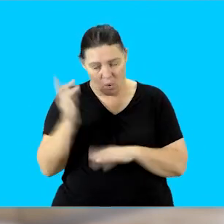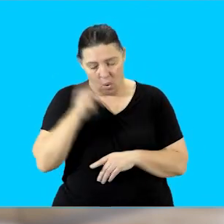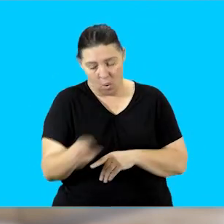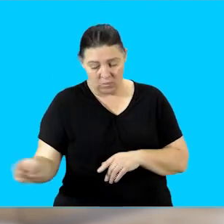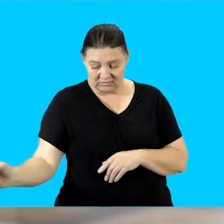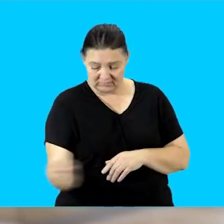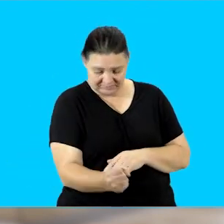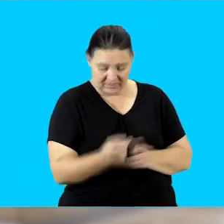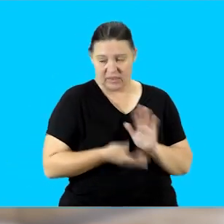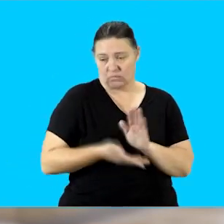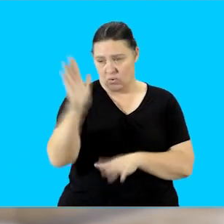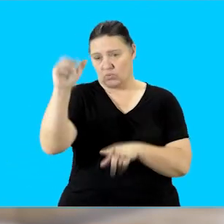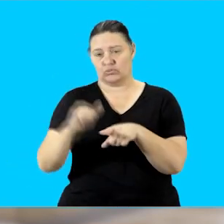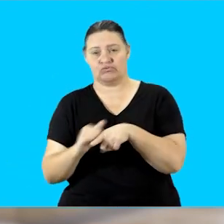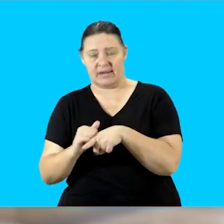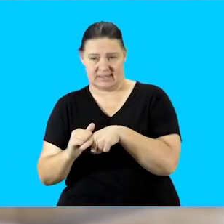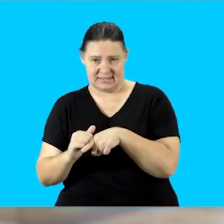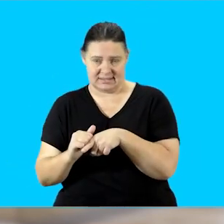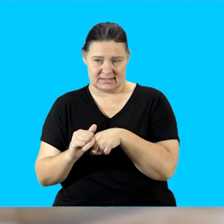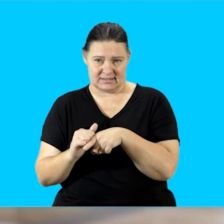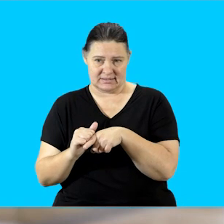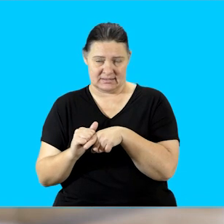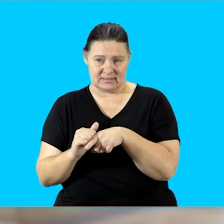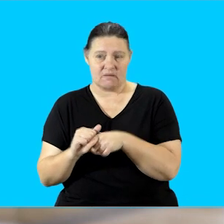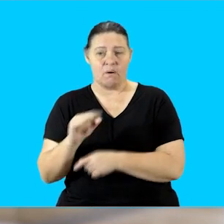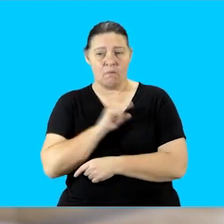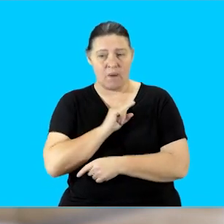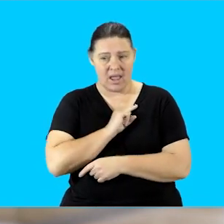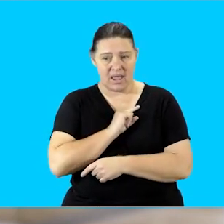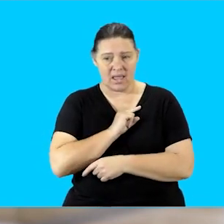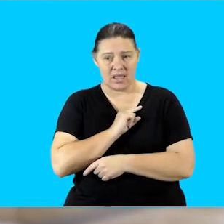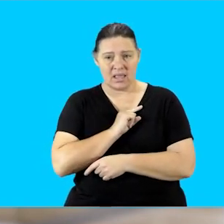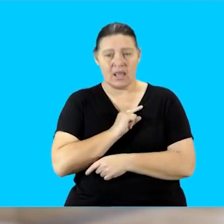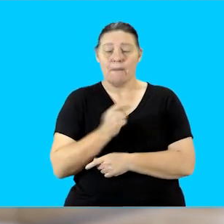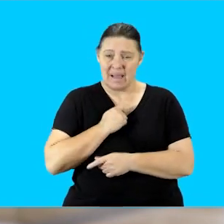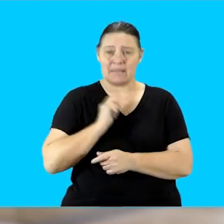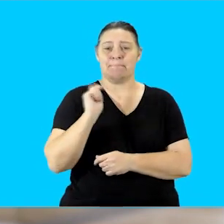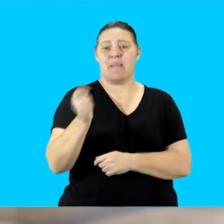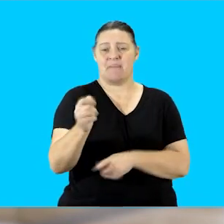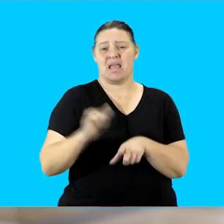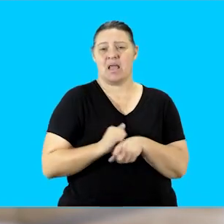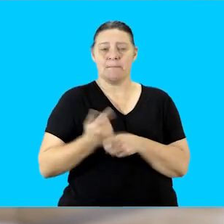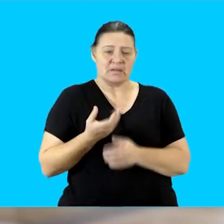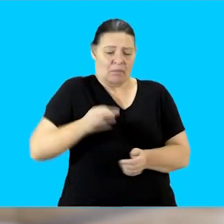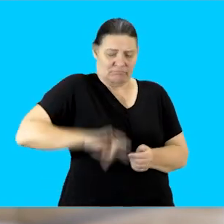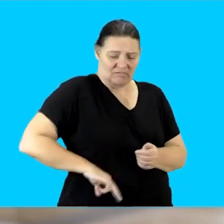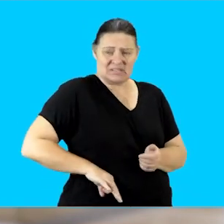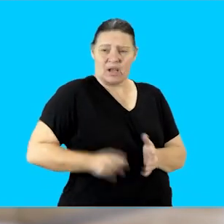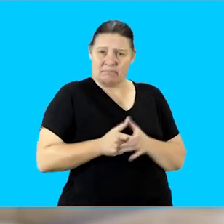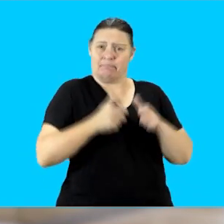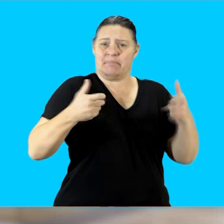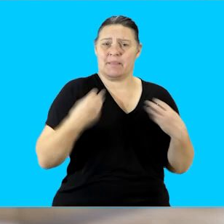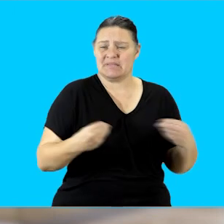and train those employees, of which it's a loss for a business because it takes out money that is supposed to be saved for profits,